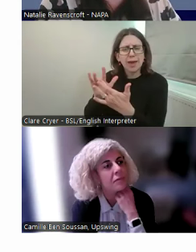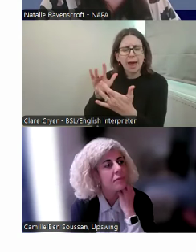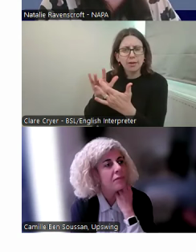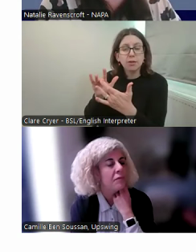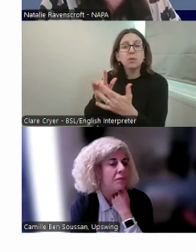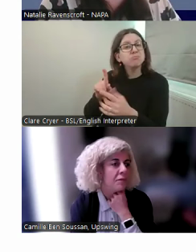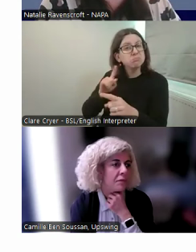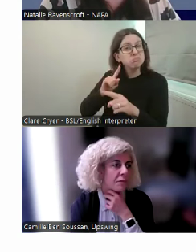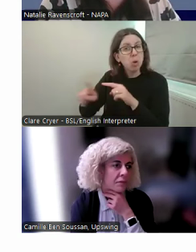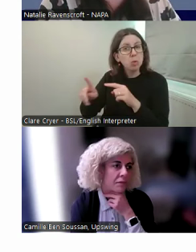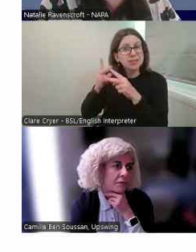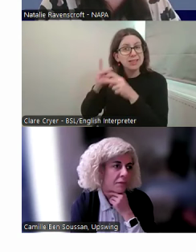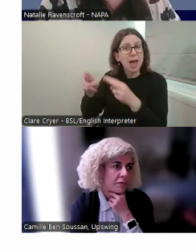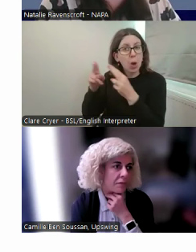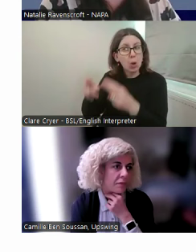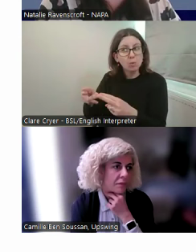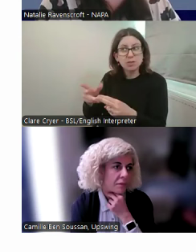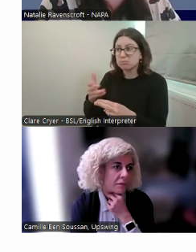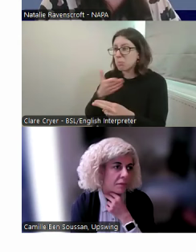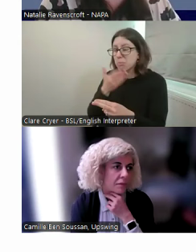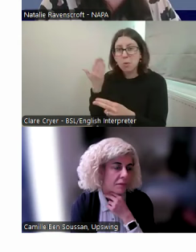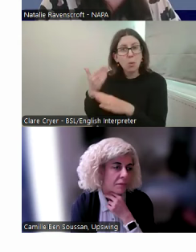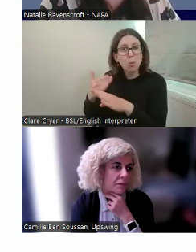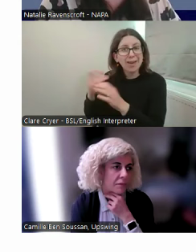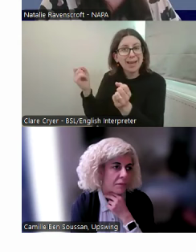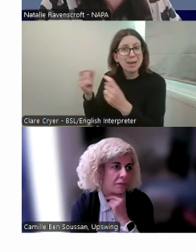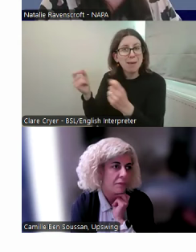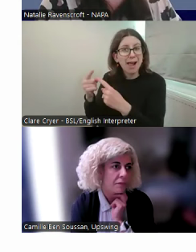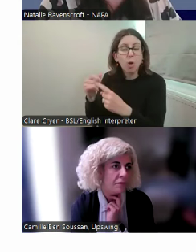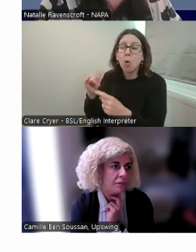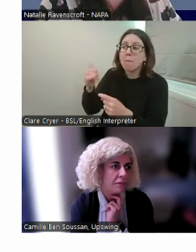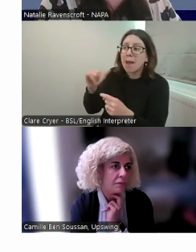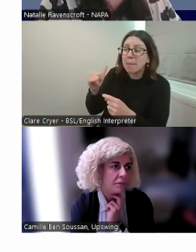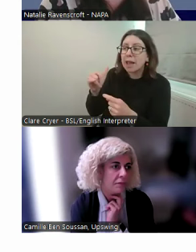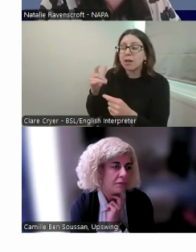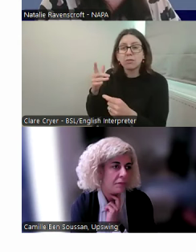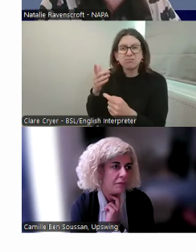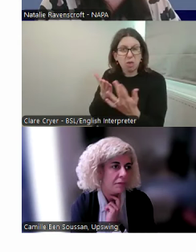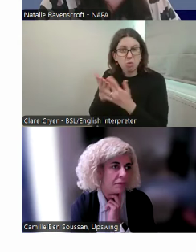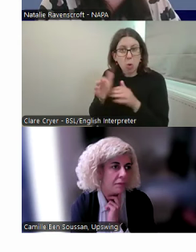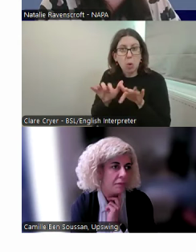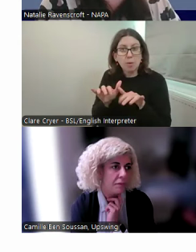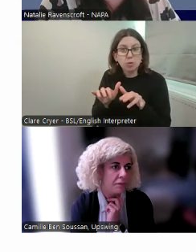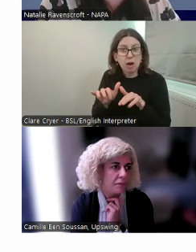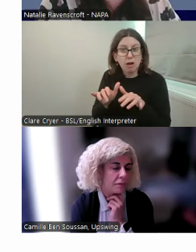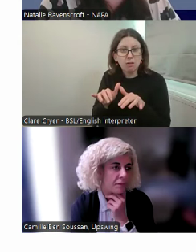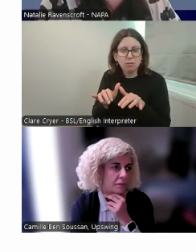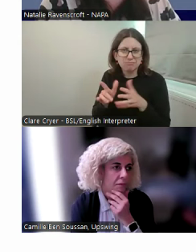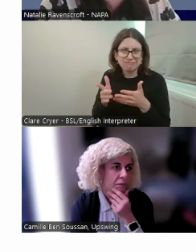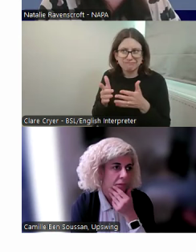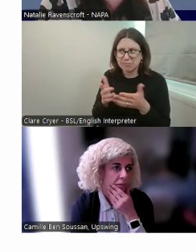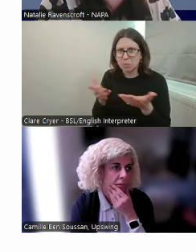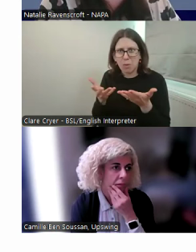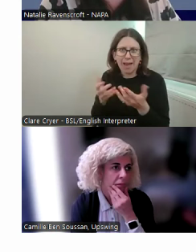not have a work email. If they do, it might be accessed through the computer that's on the main